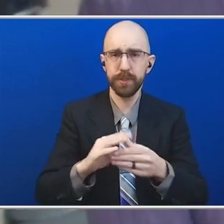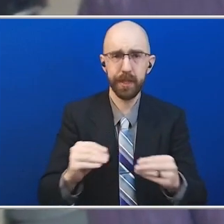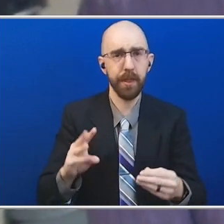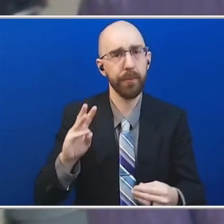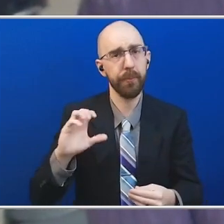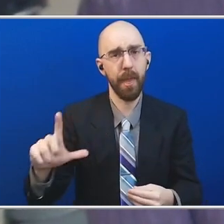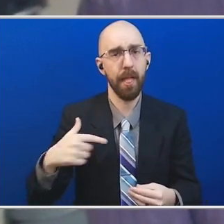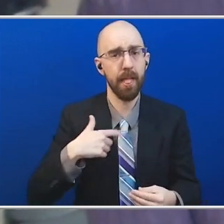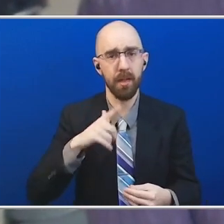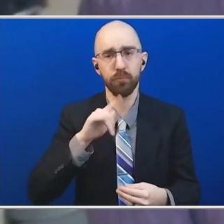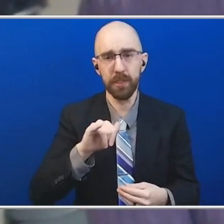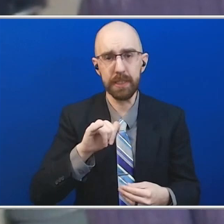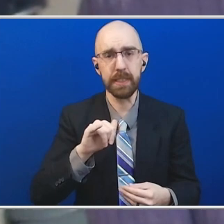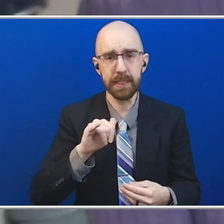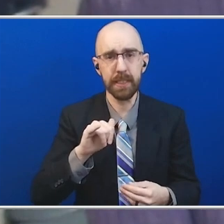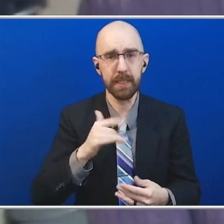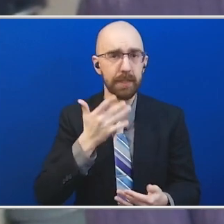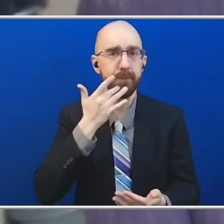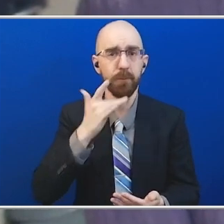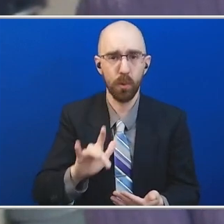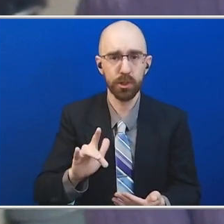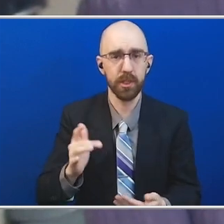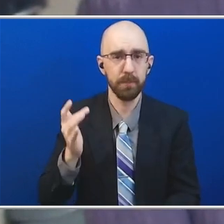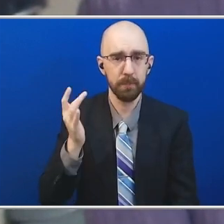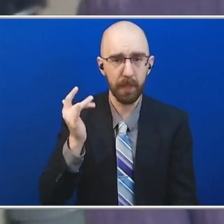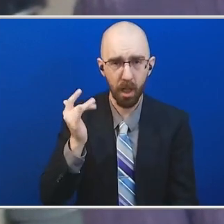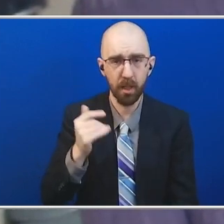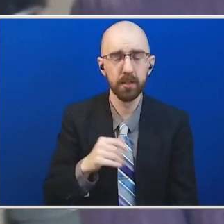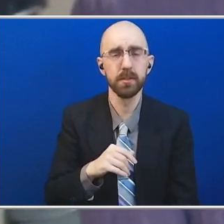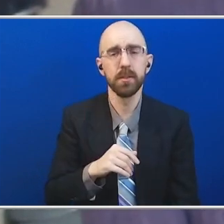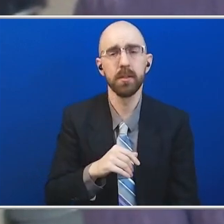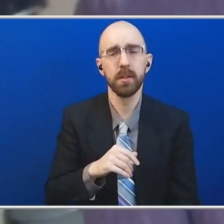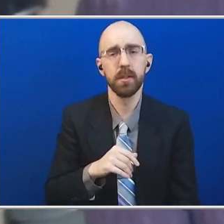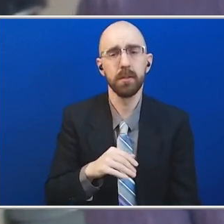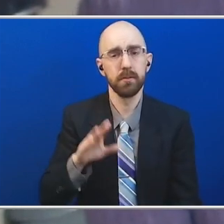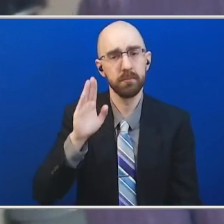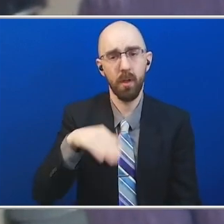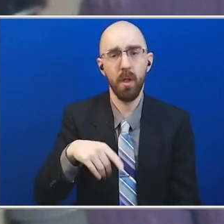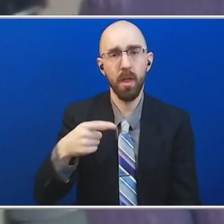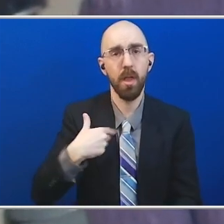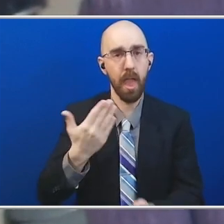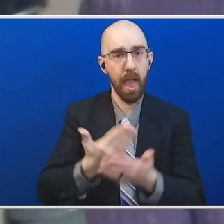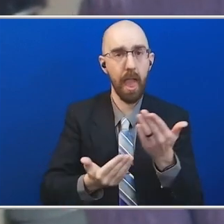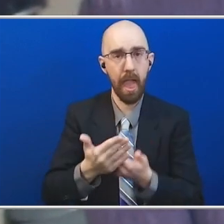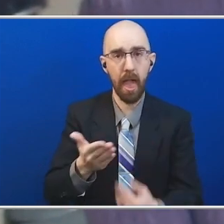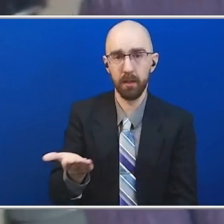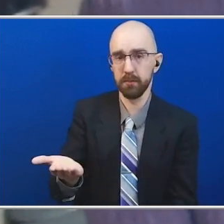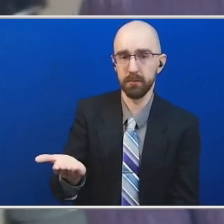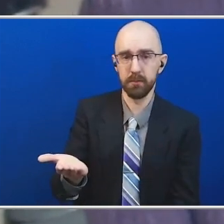really fortunate because, I put my hand out there.